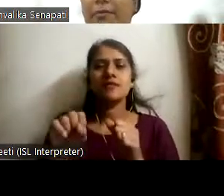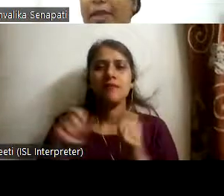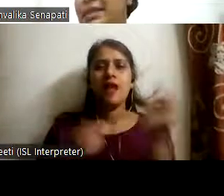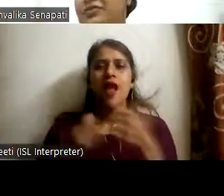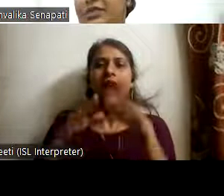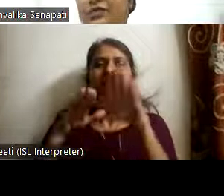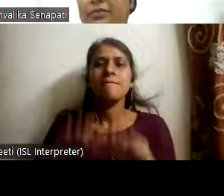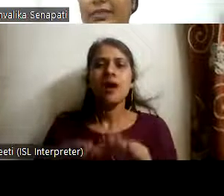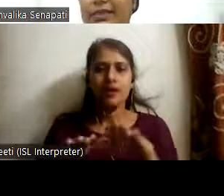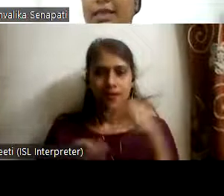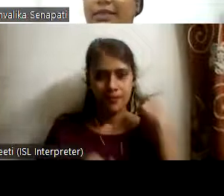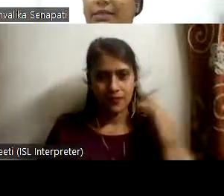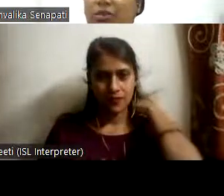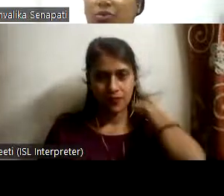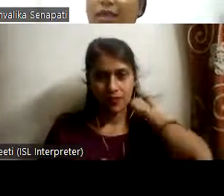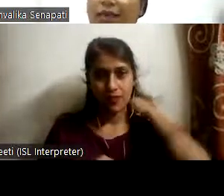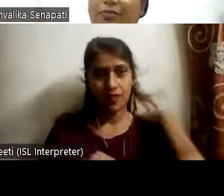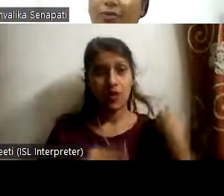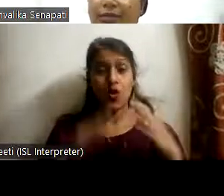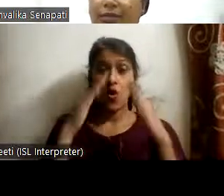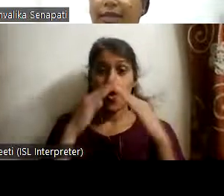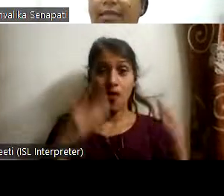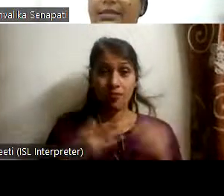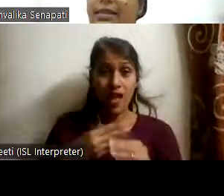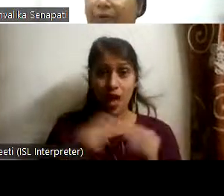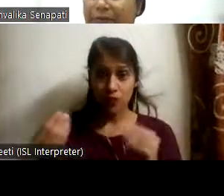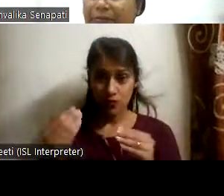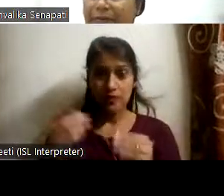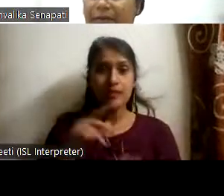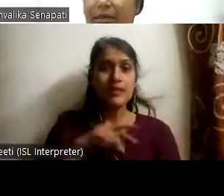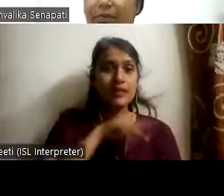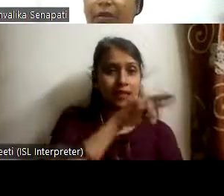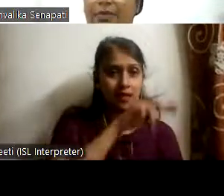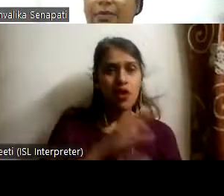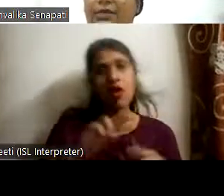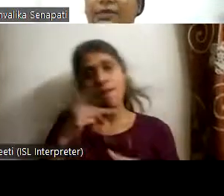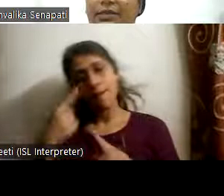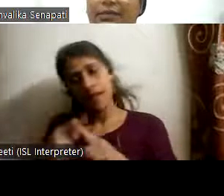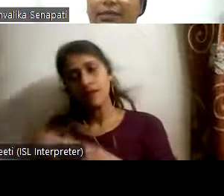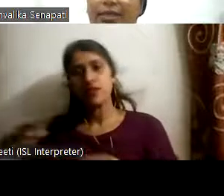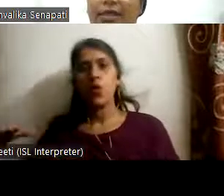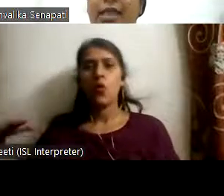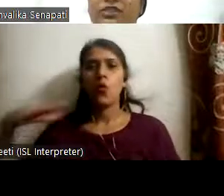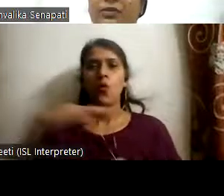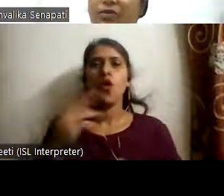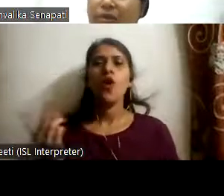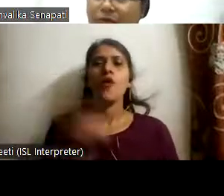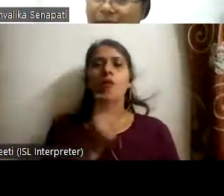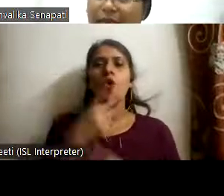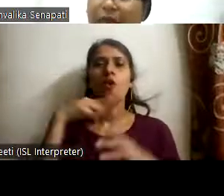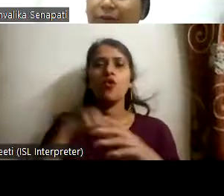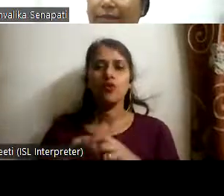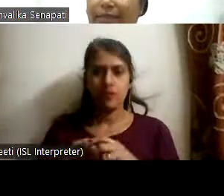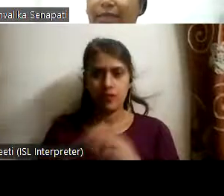The main entrance of the building ideally should have both the staircase and the ramp, because a person with disability has to be treated